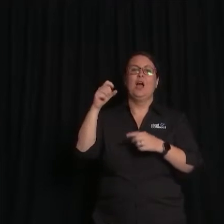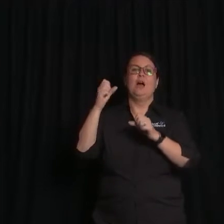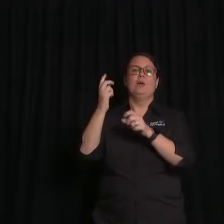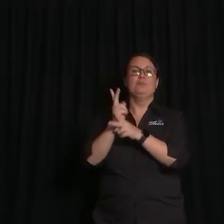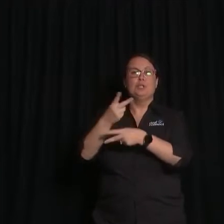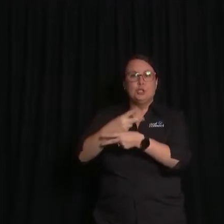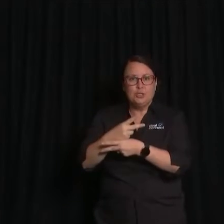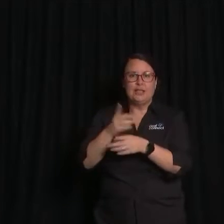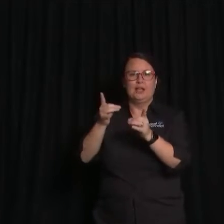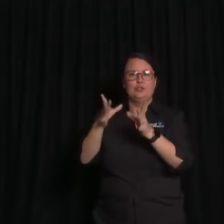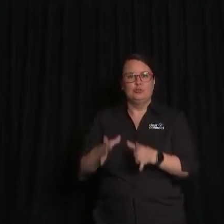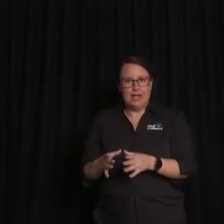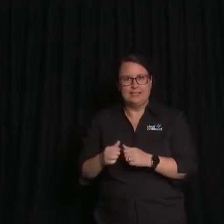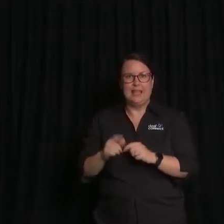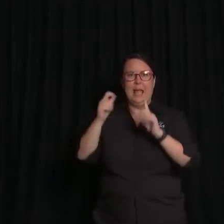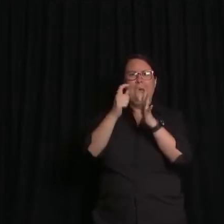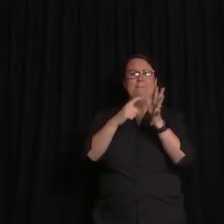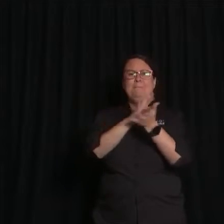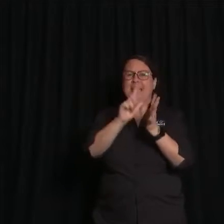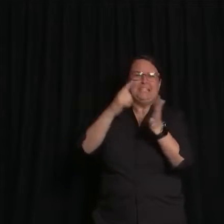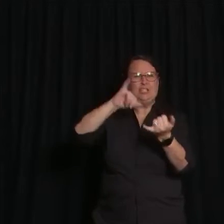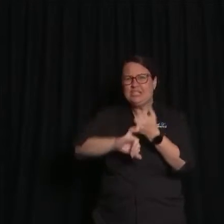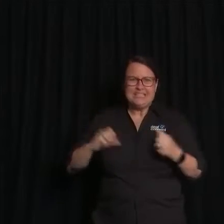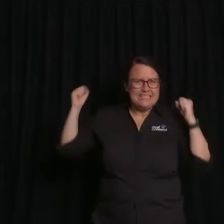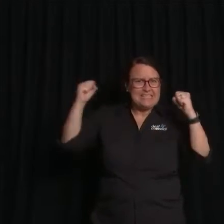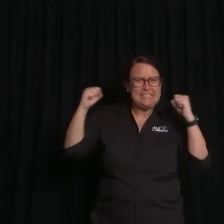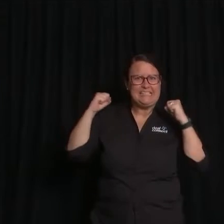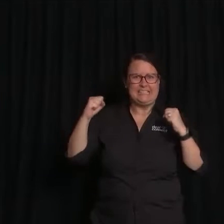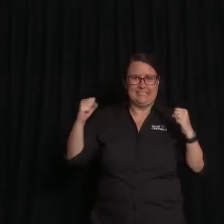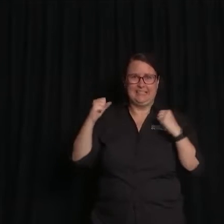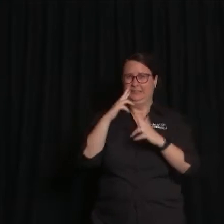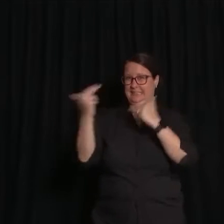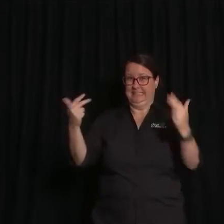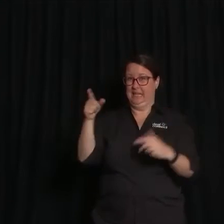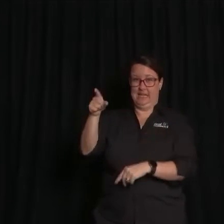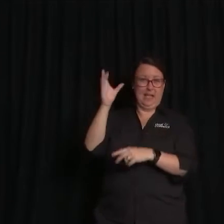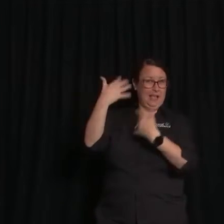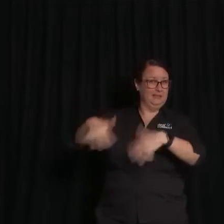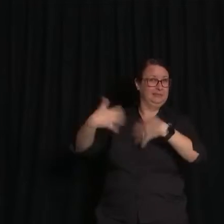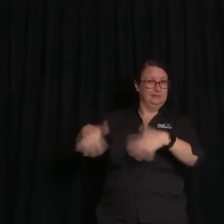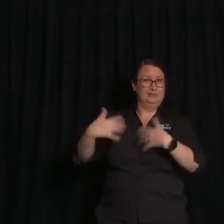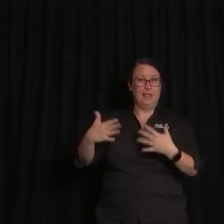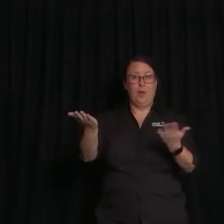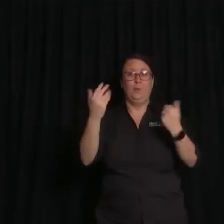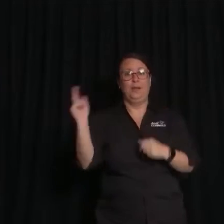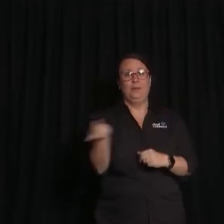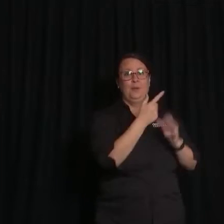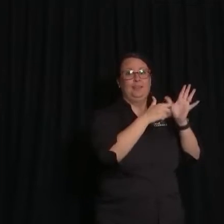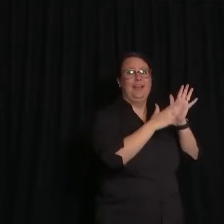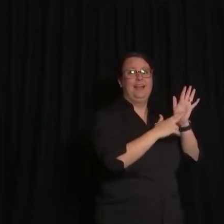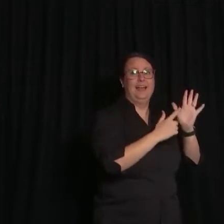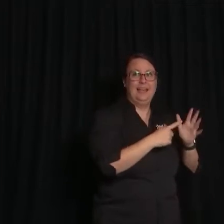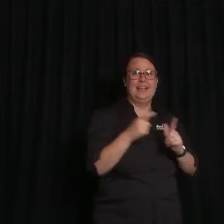and performance artist, Peaches! Please join me in warmly welcoming Anna and Peaches.